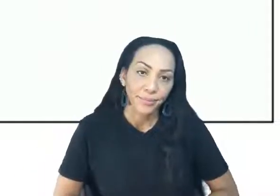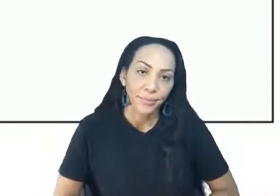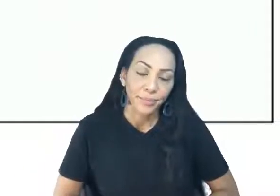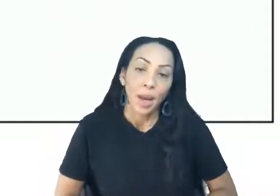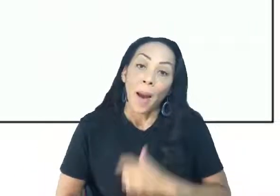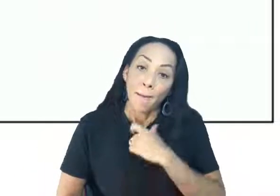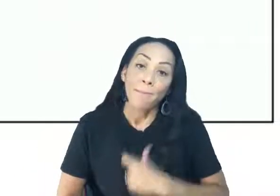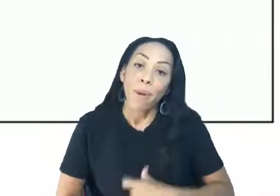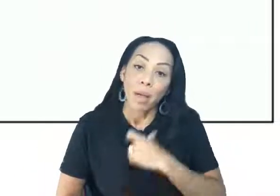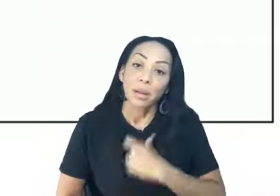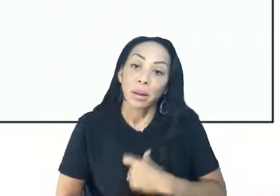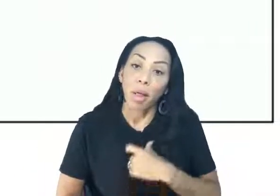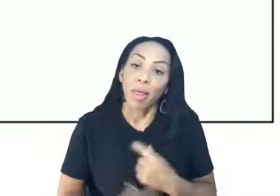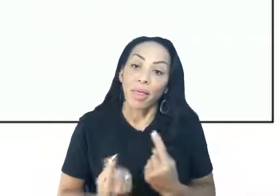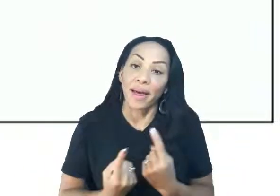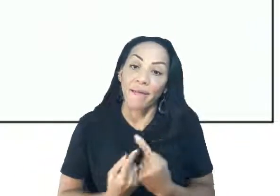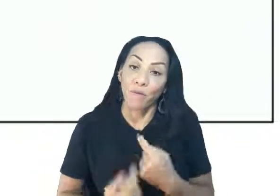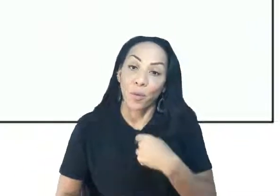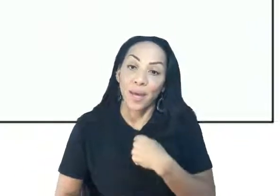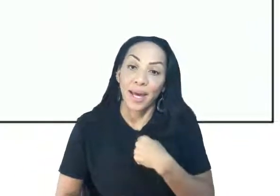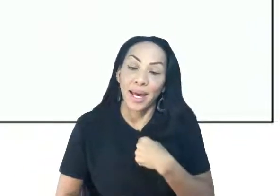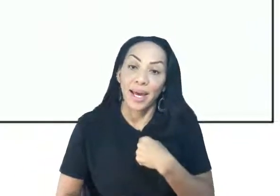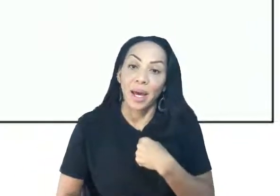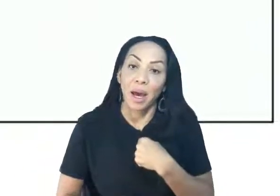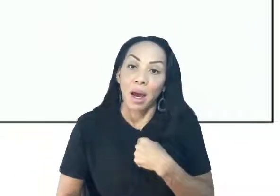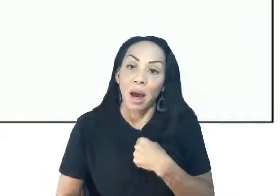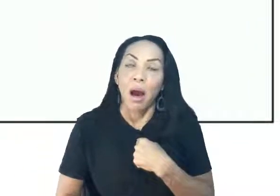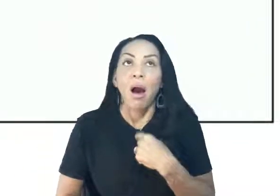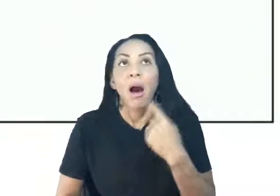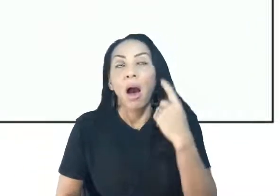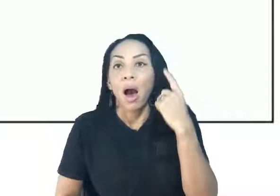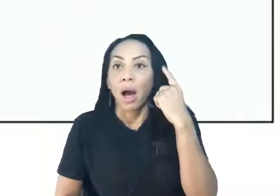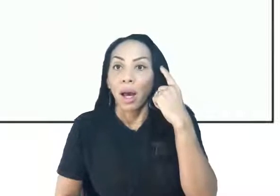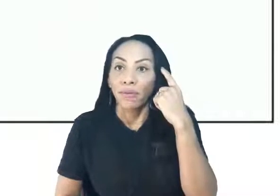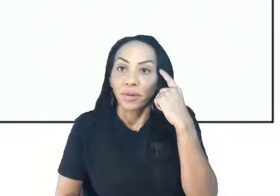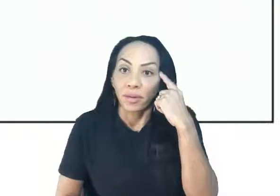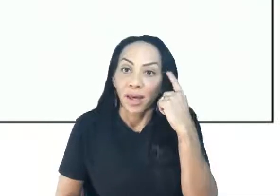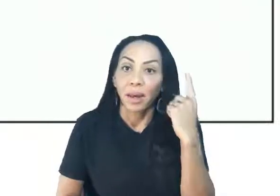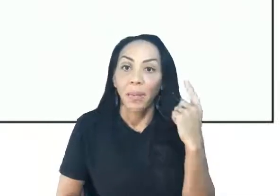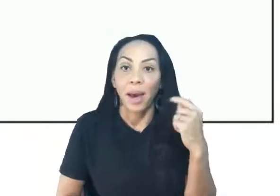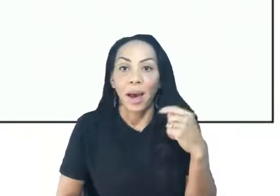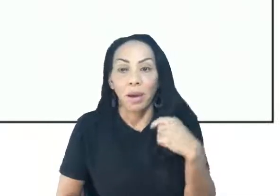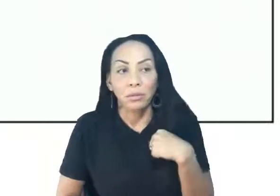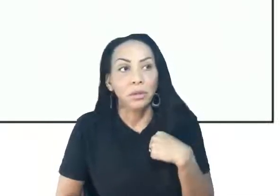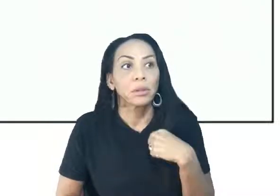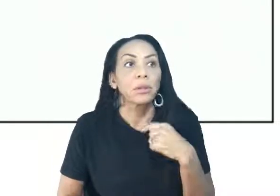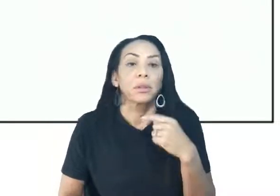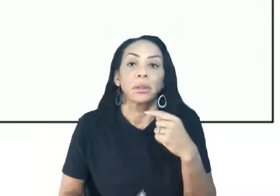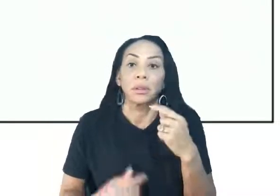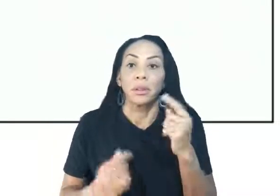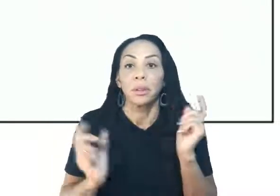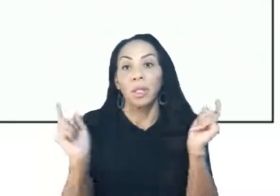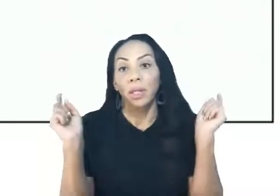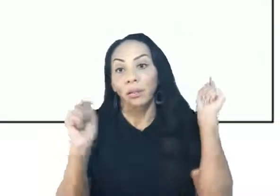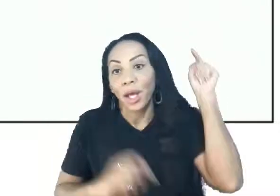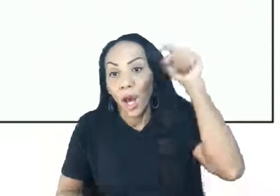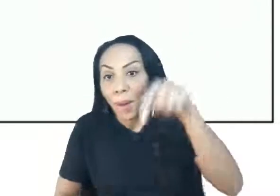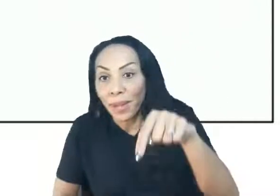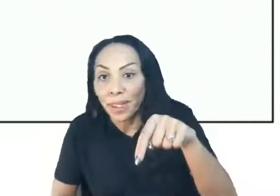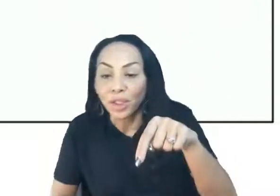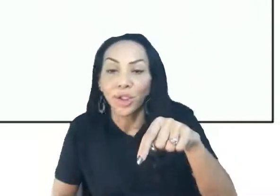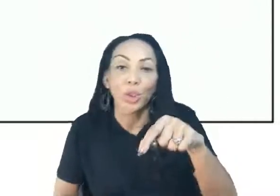become a collection of methodologies for gathering people in public in a way that centres rest and care. So I've hosted